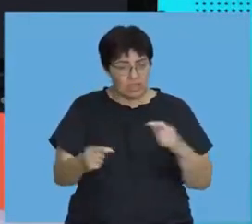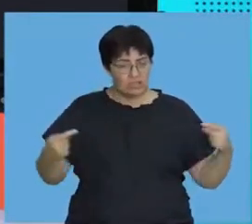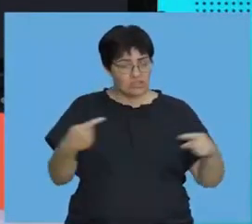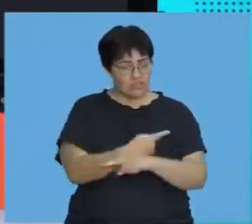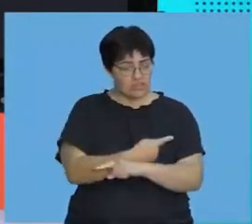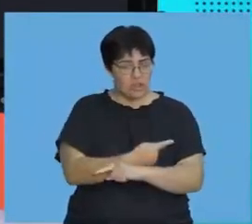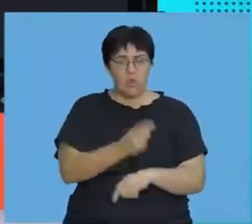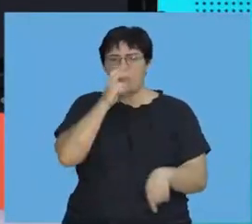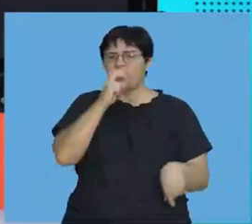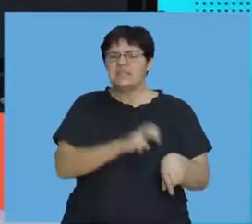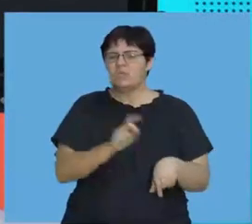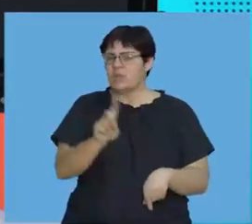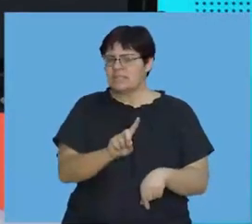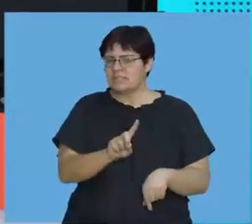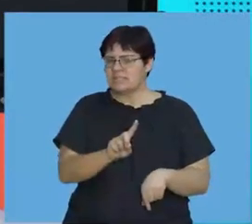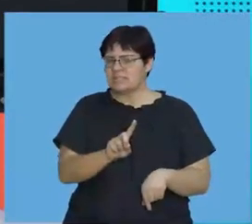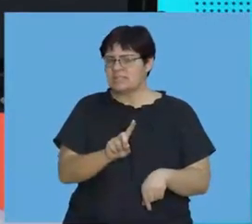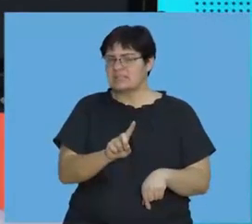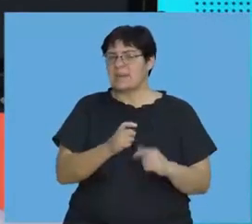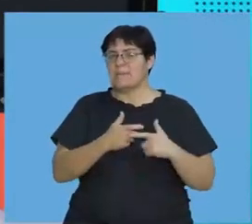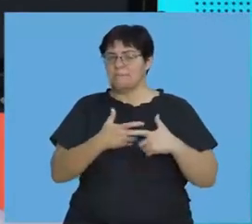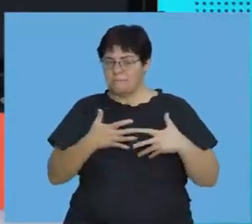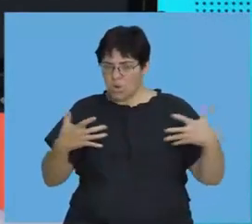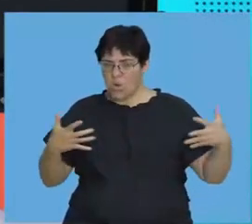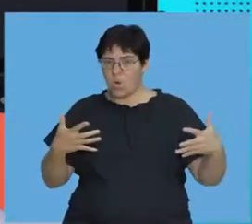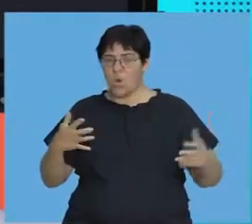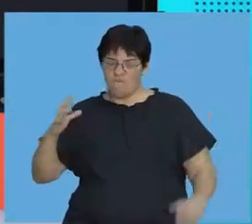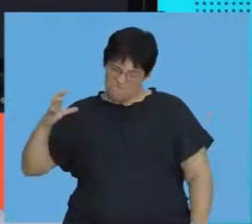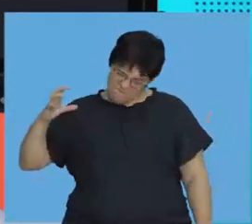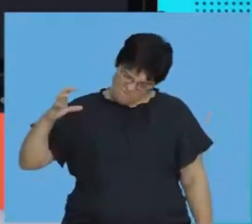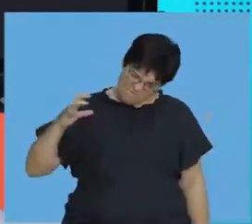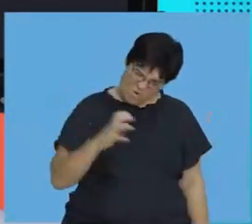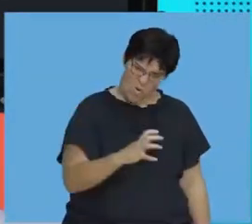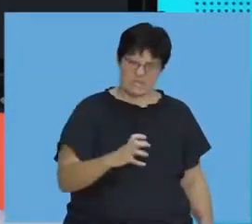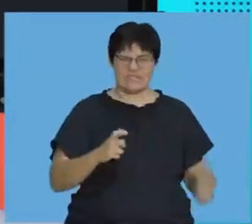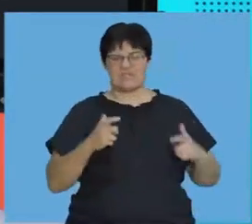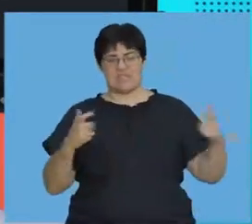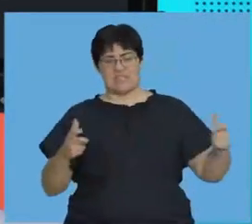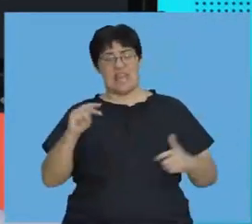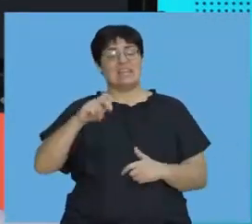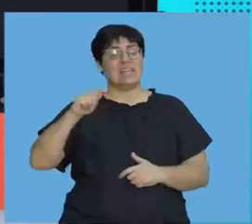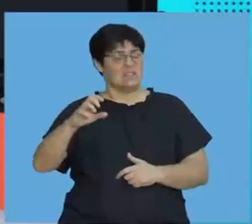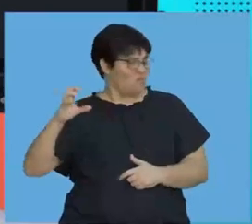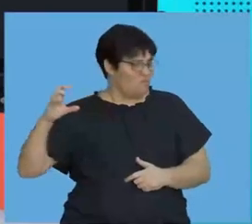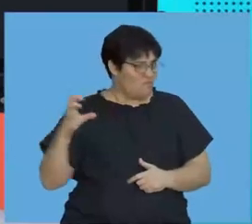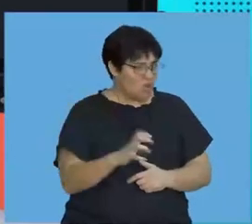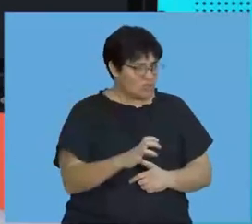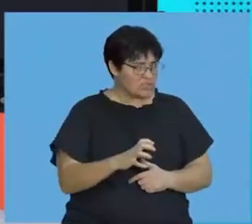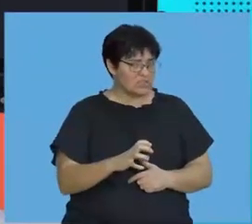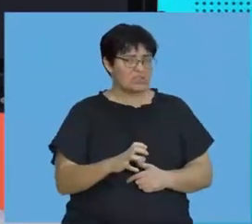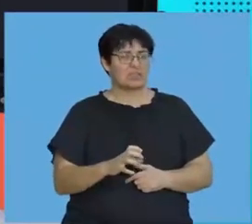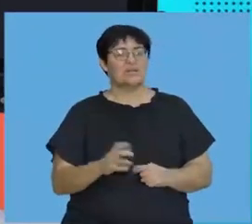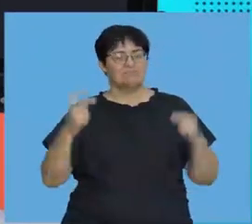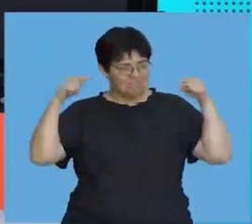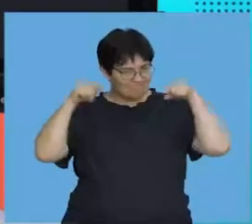for it to change direction, we needed to apply a bigger force. Net